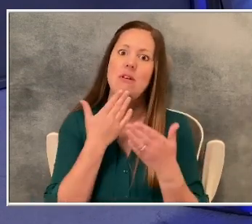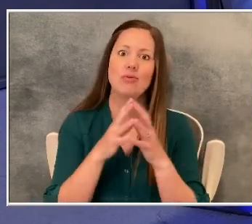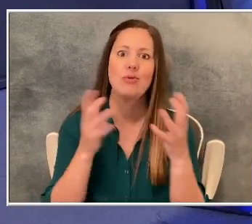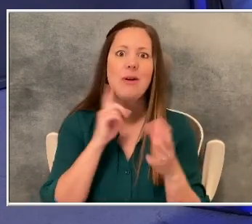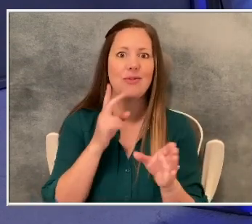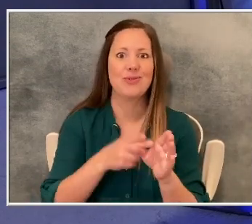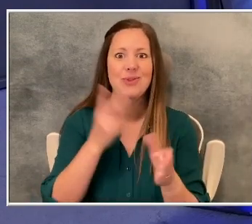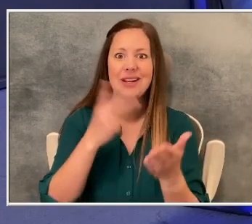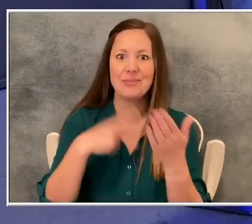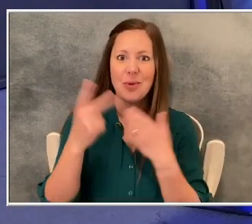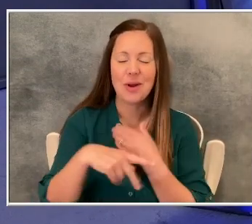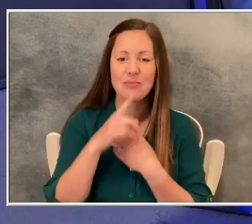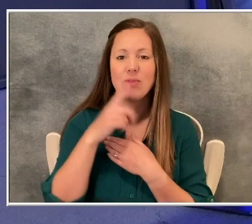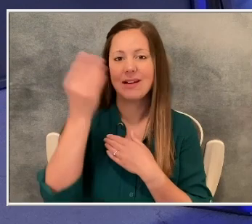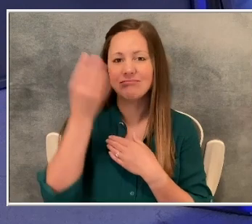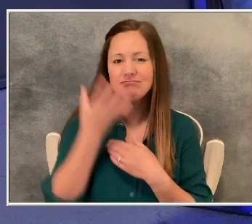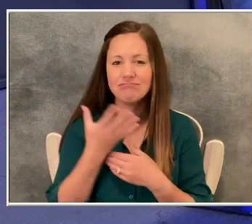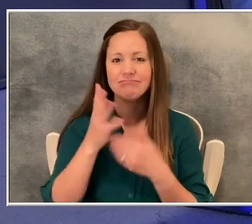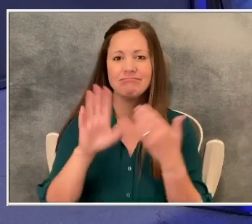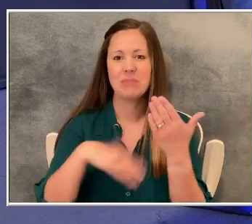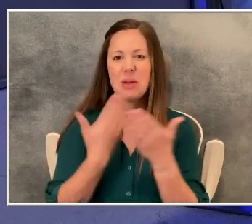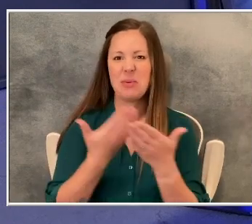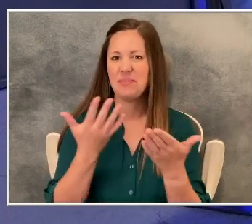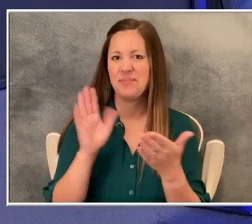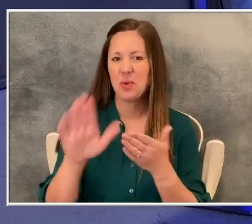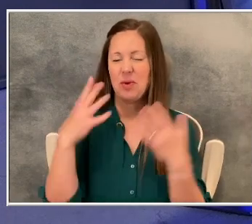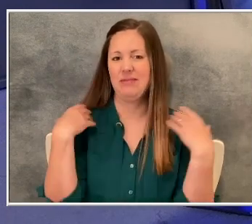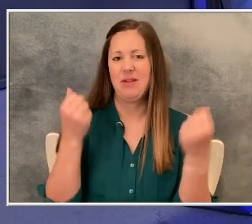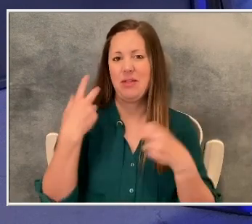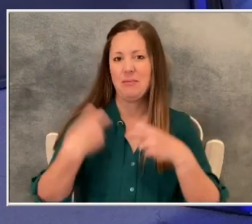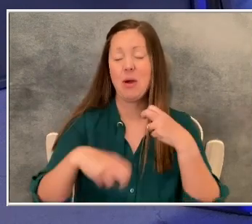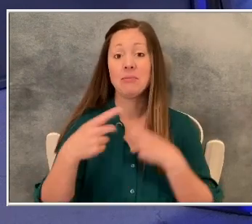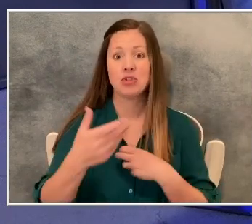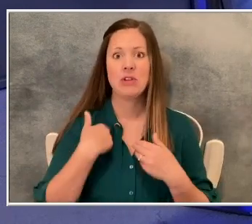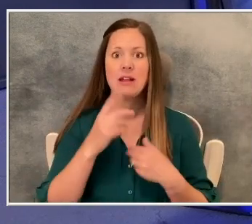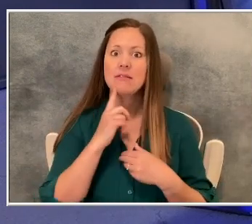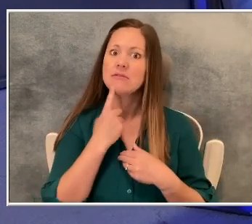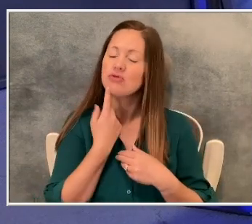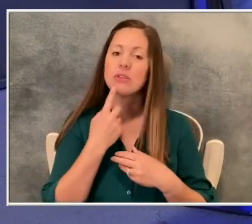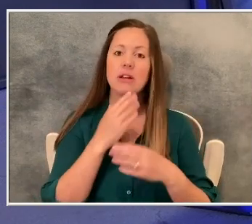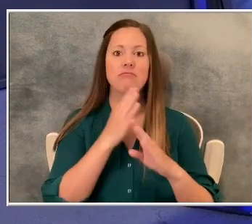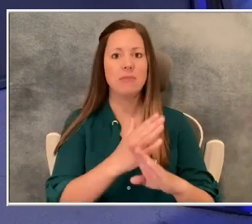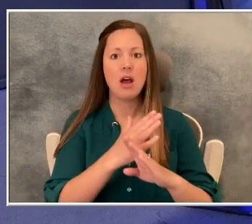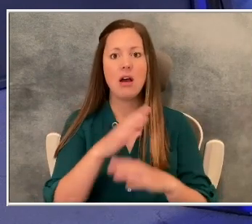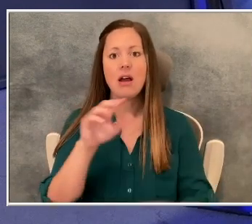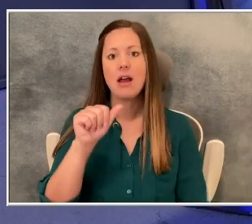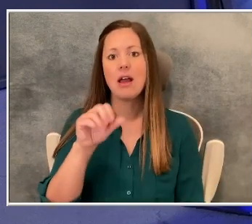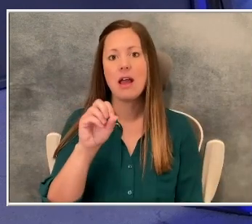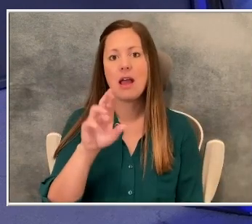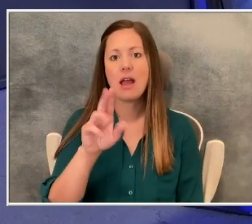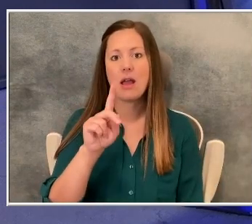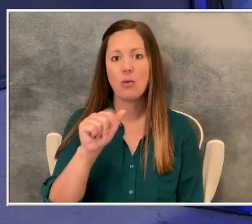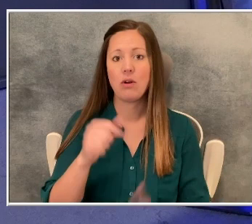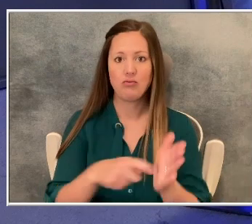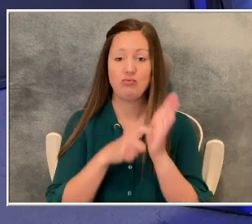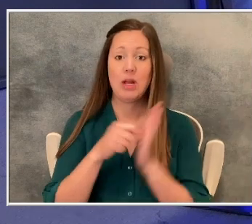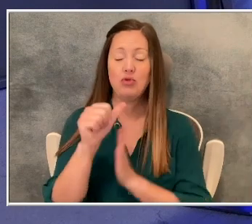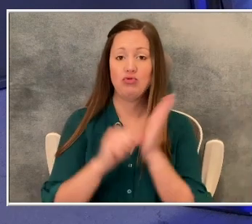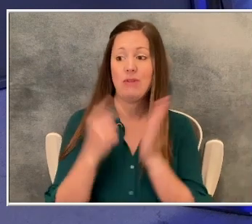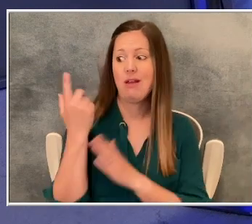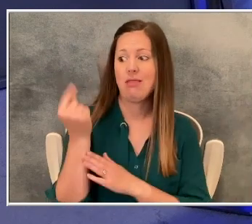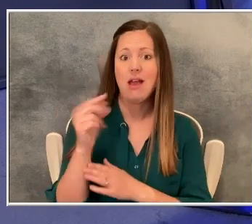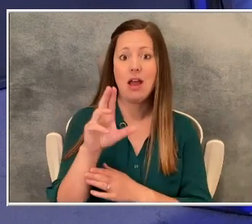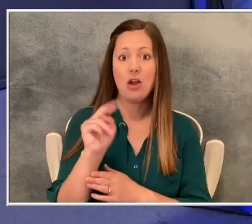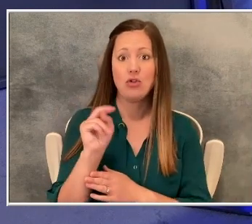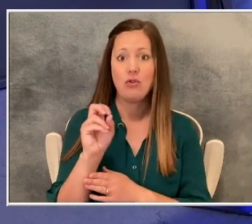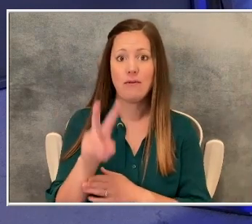about all these health problems you had. Sheryl had a major blockage in her aorta and had to have surgery last November. Of course, we're also going to have Doc